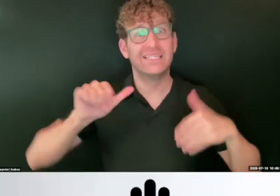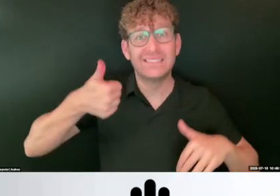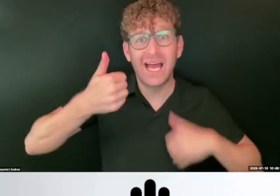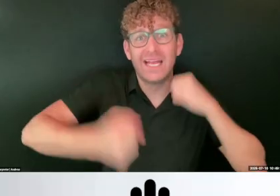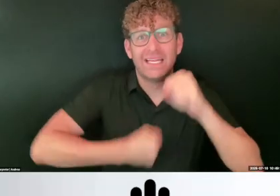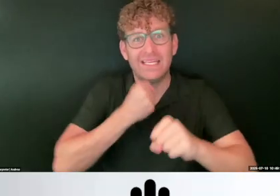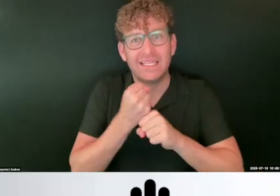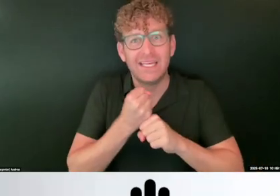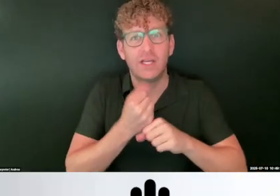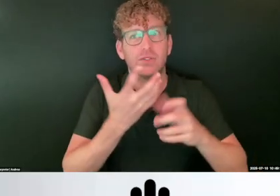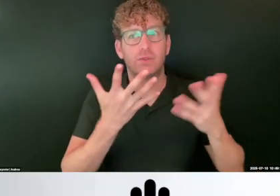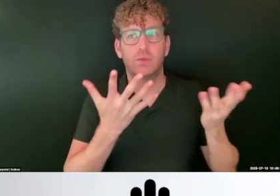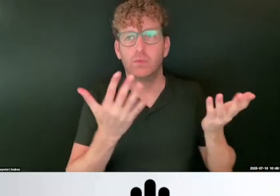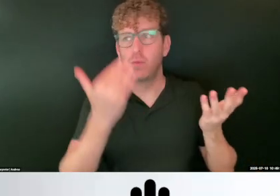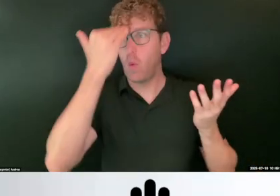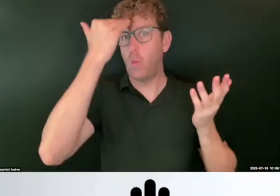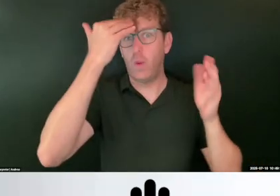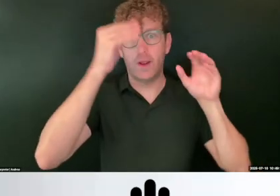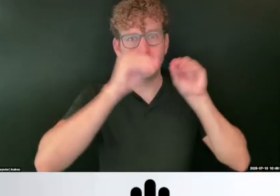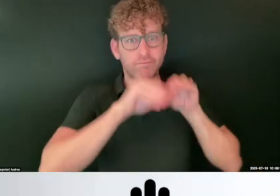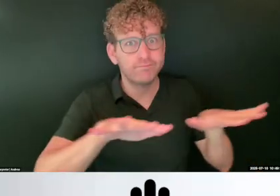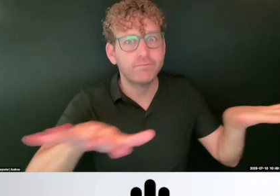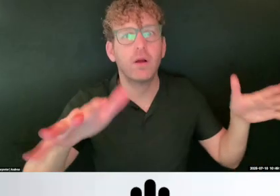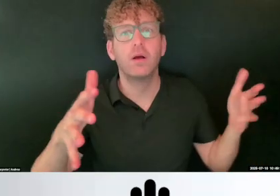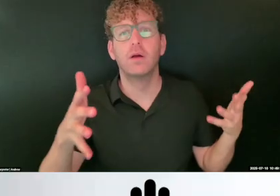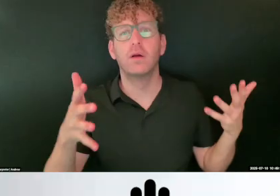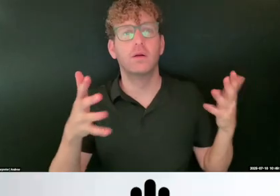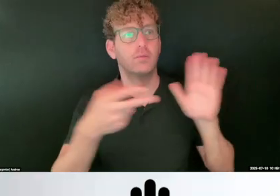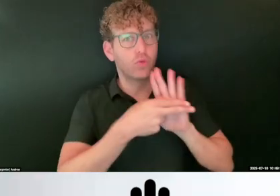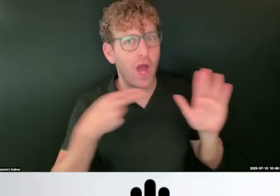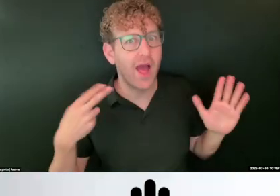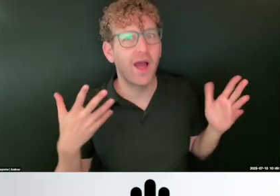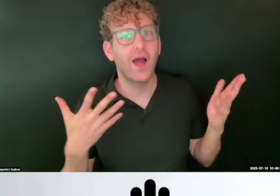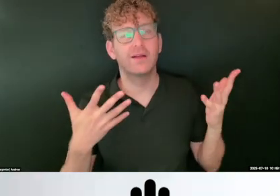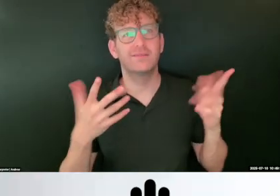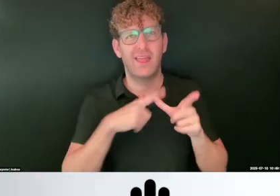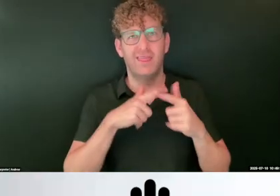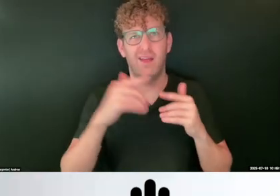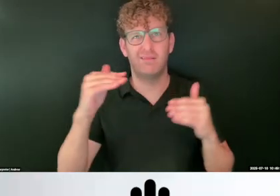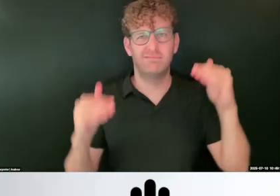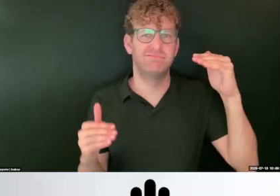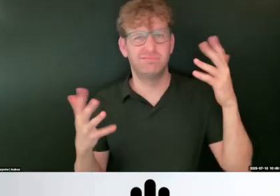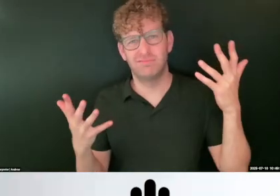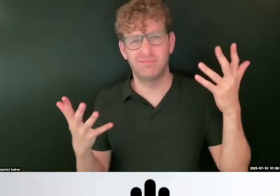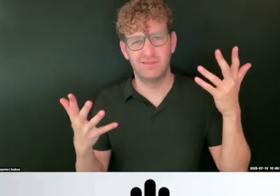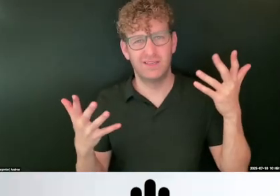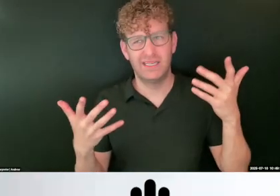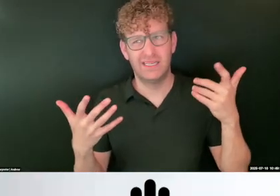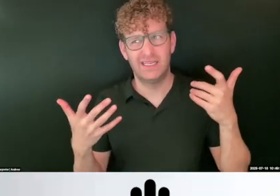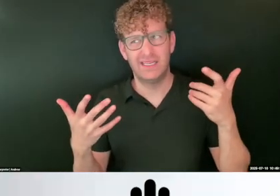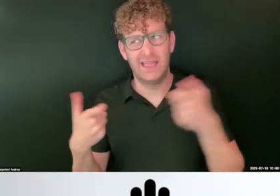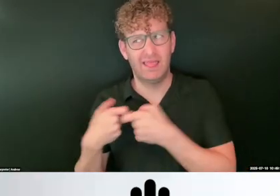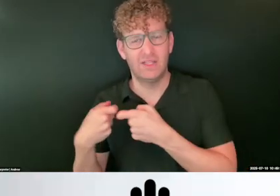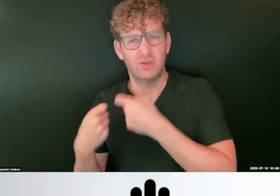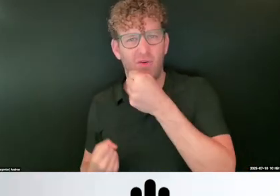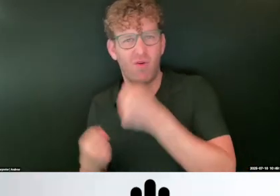and then the disproportionality in EV infrastructure investment in the 5 big air districts